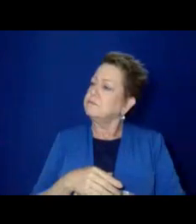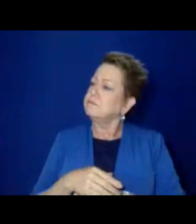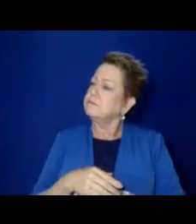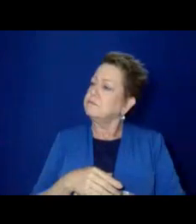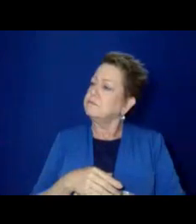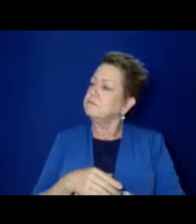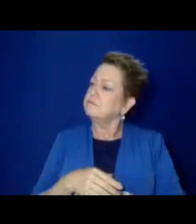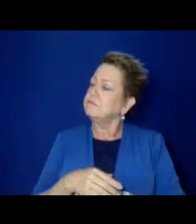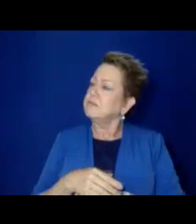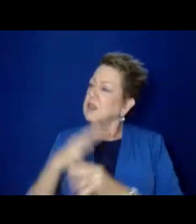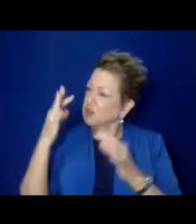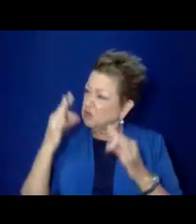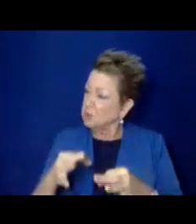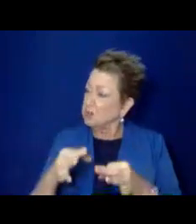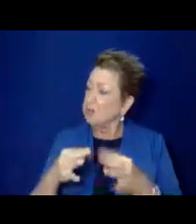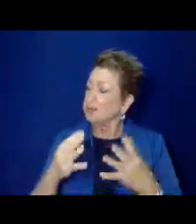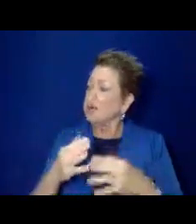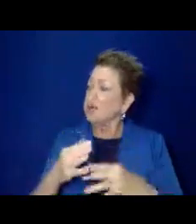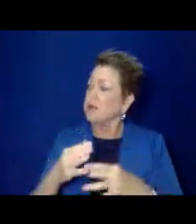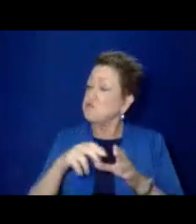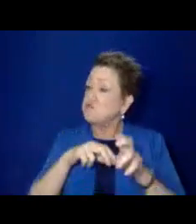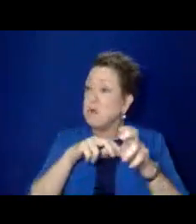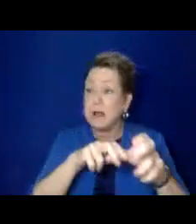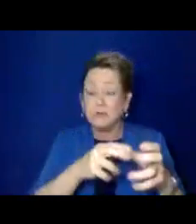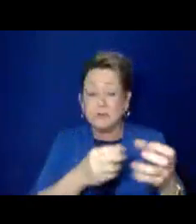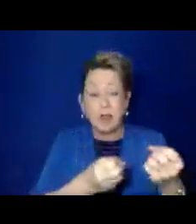ridership or diagnosing loss of ridership?